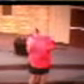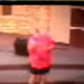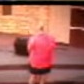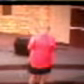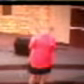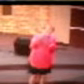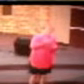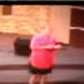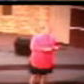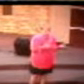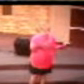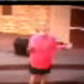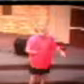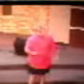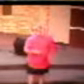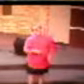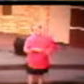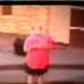He thought it was all right.